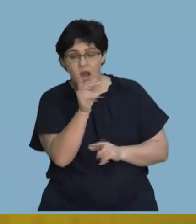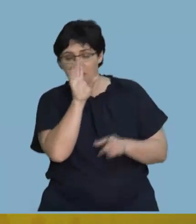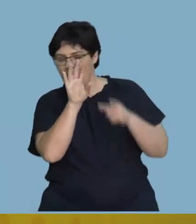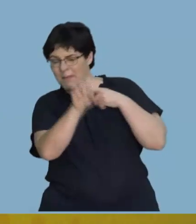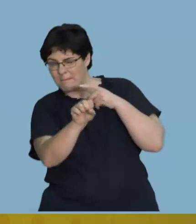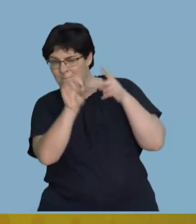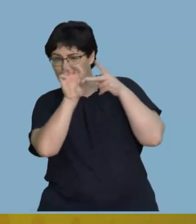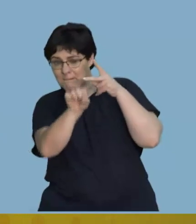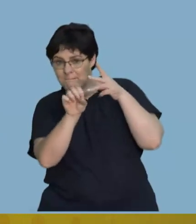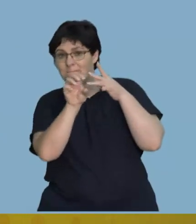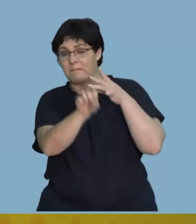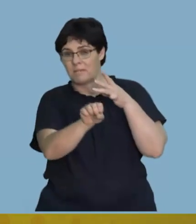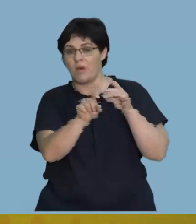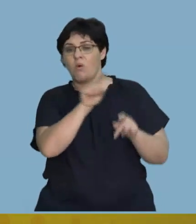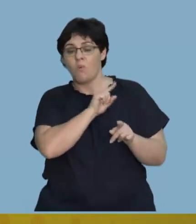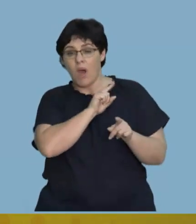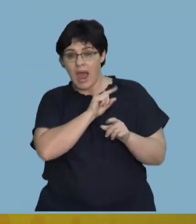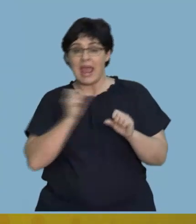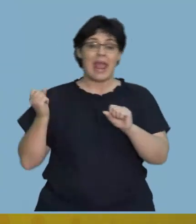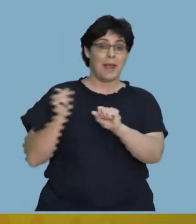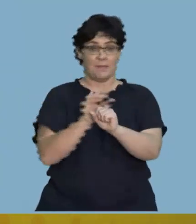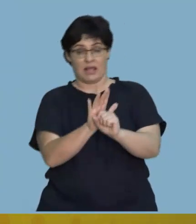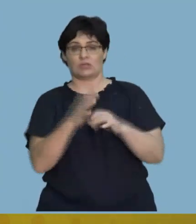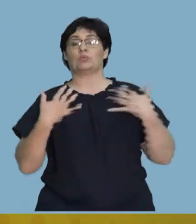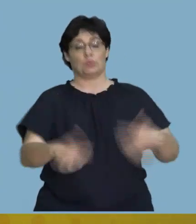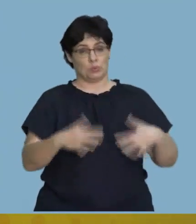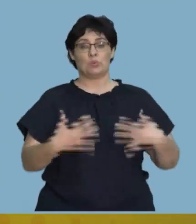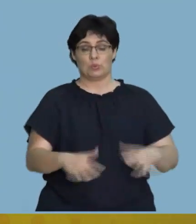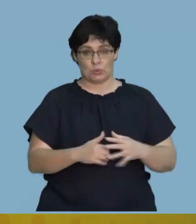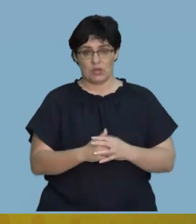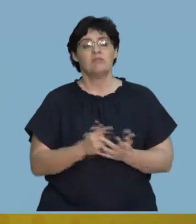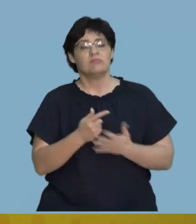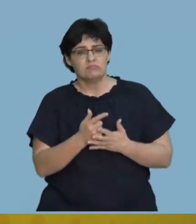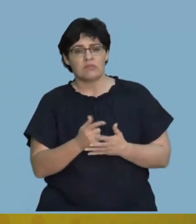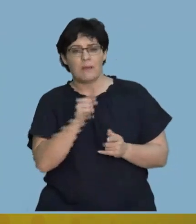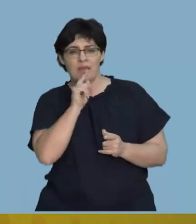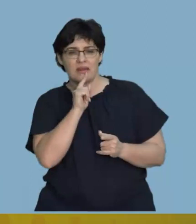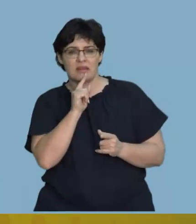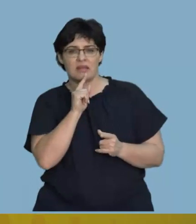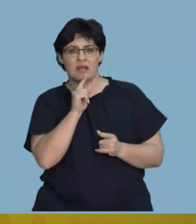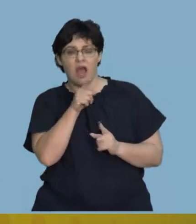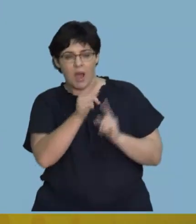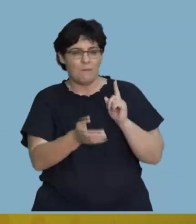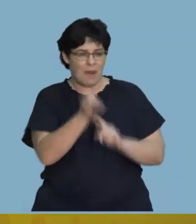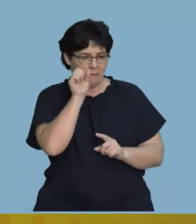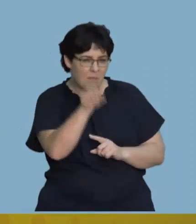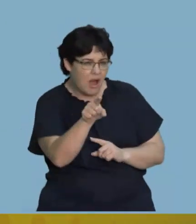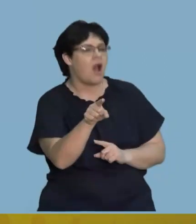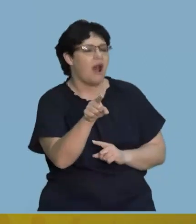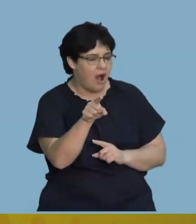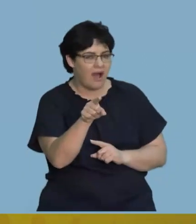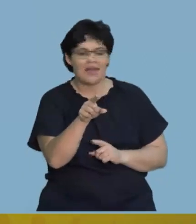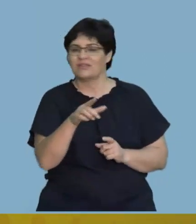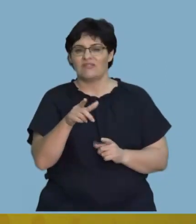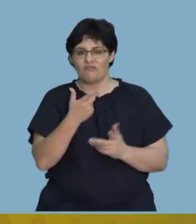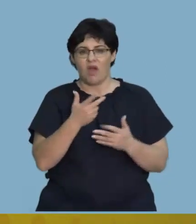attention to, because they've got far-reaching implications as far as what could be potentially the catch, which is something that's